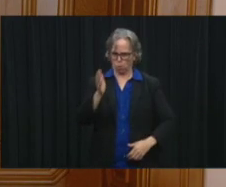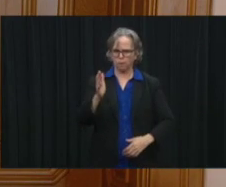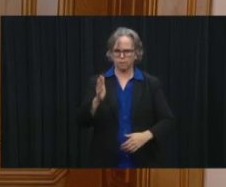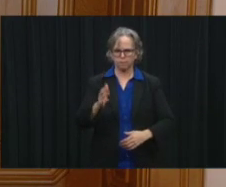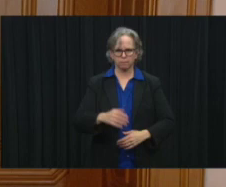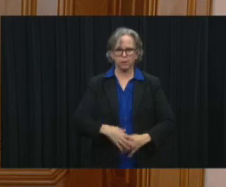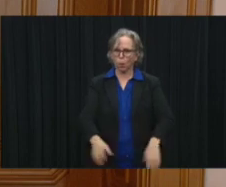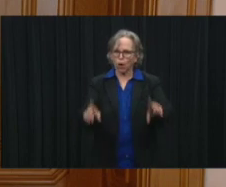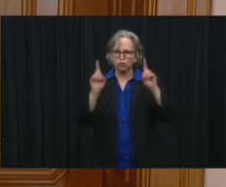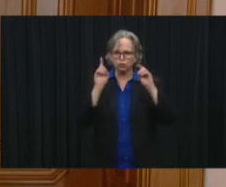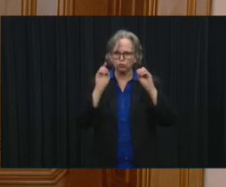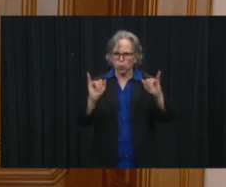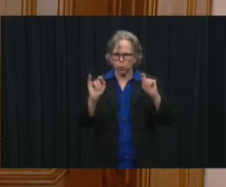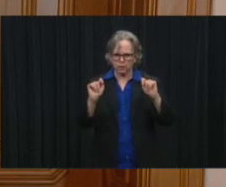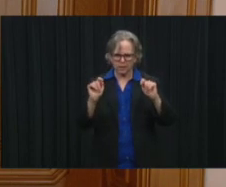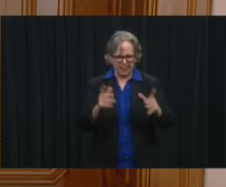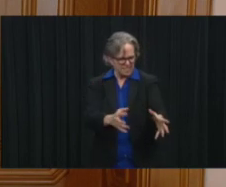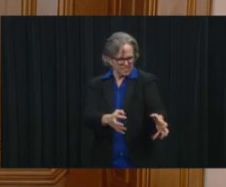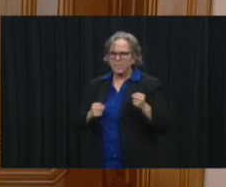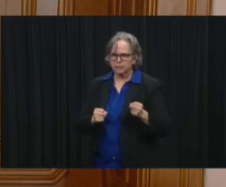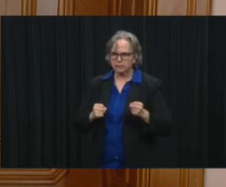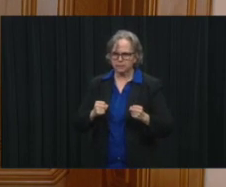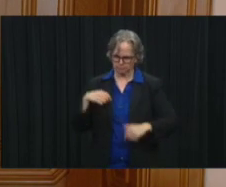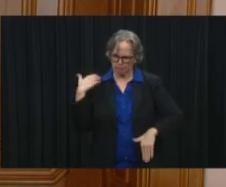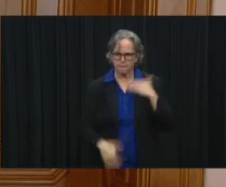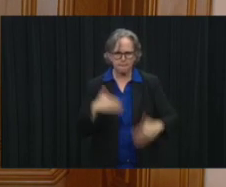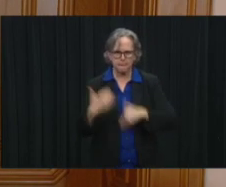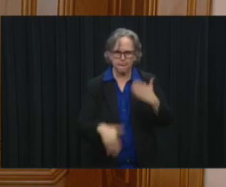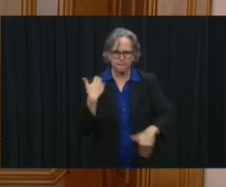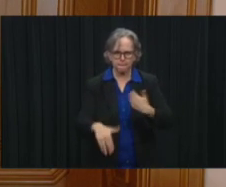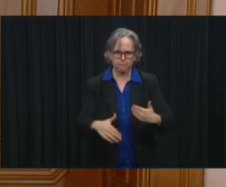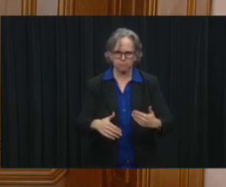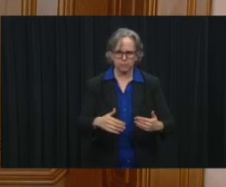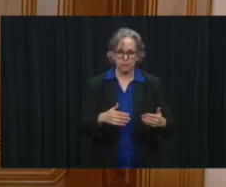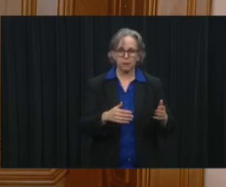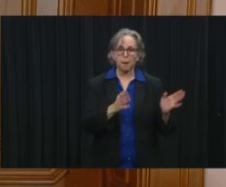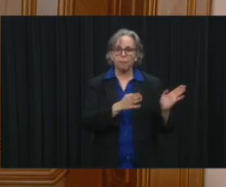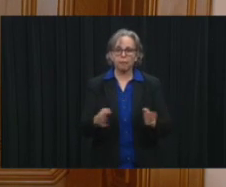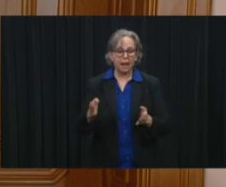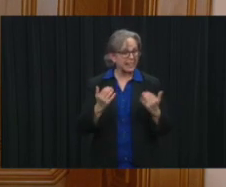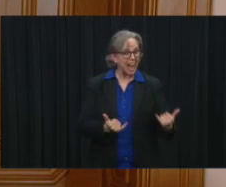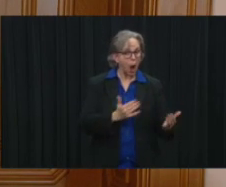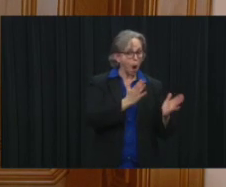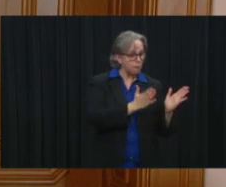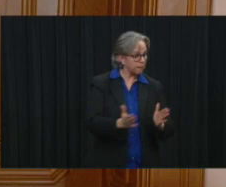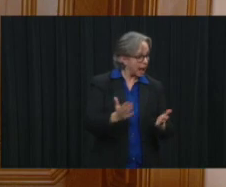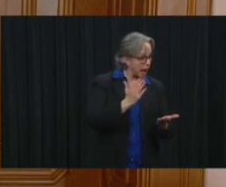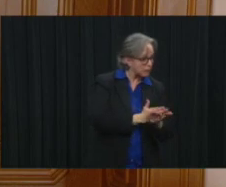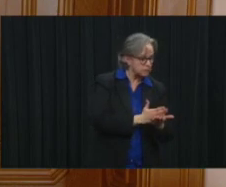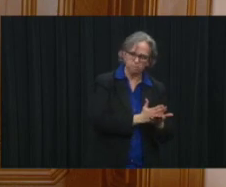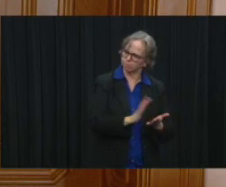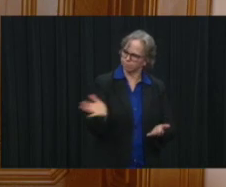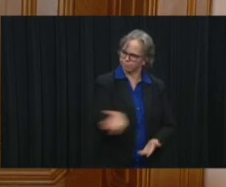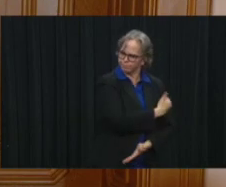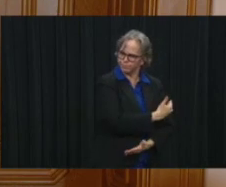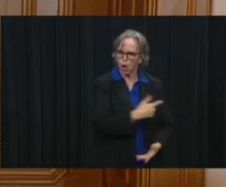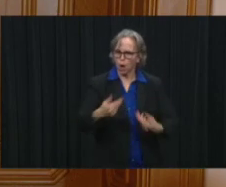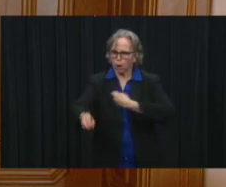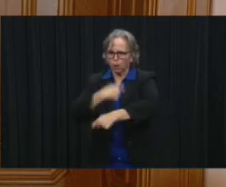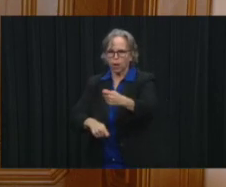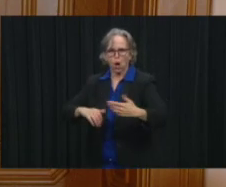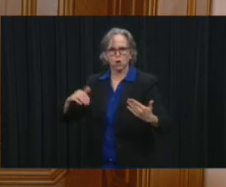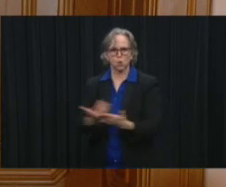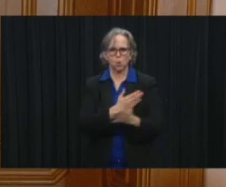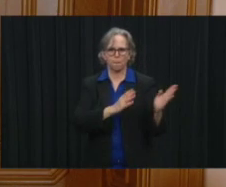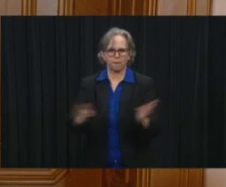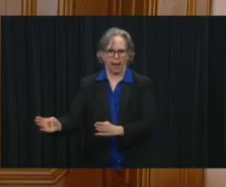go as fast as we can. We're now into the building mode. We're now into execution and getting it done.